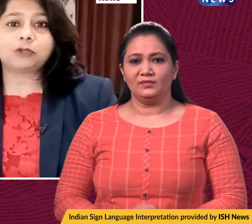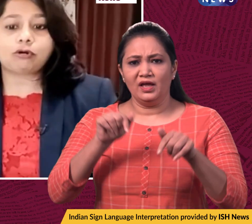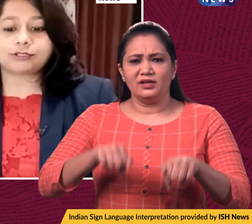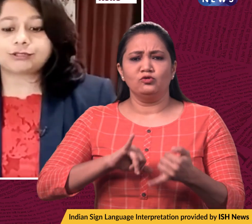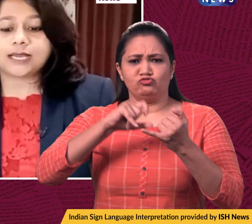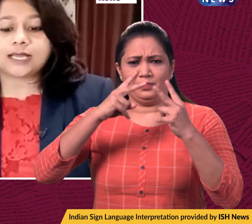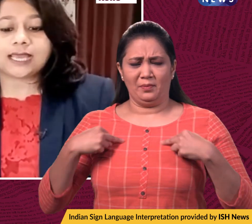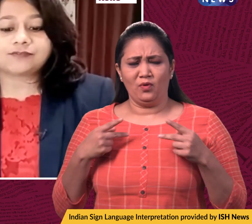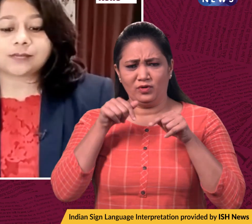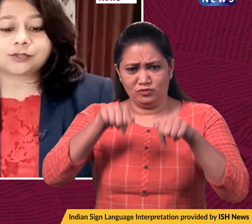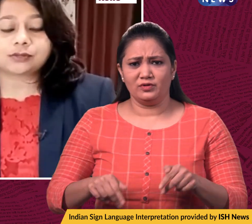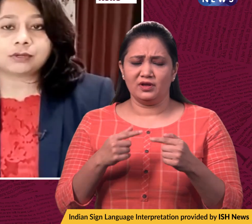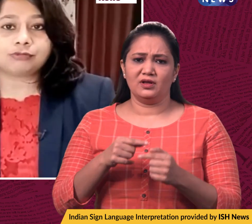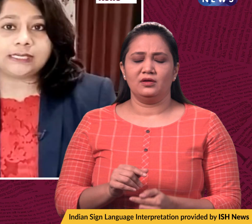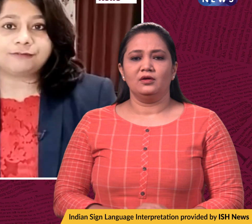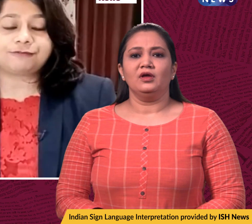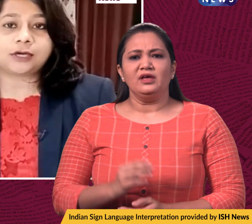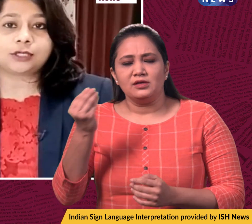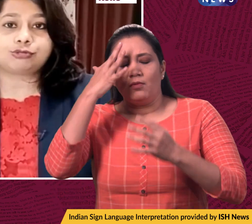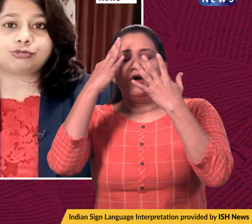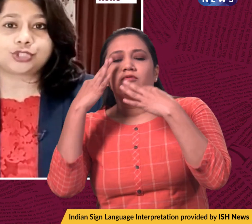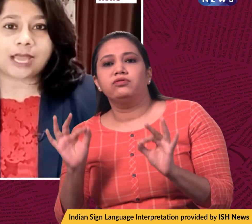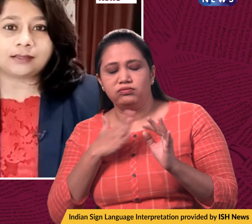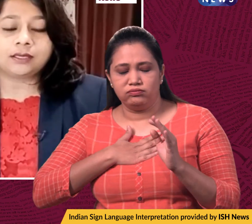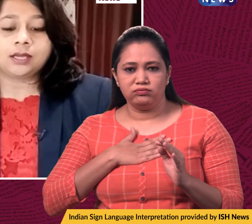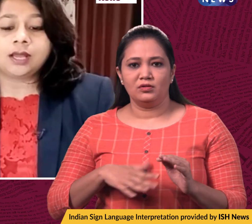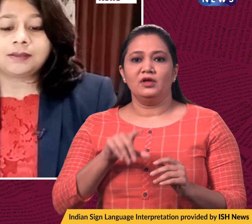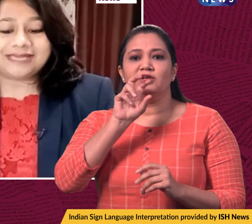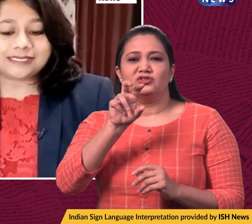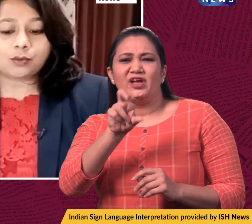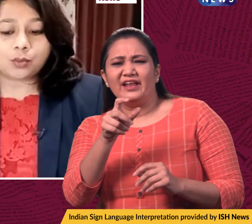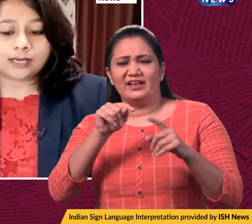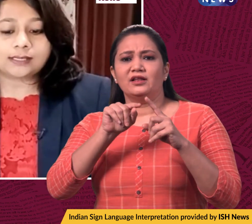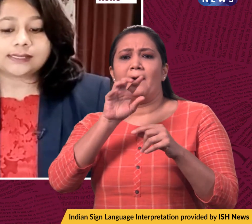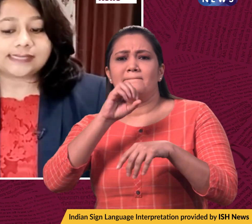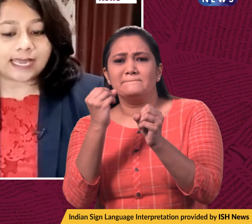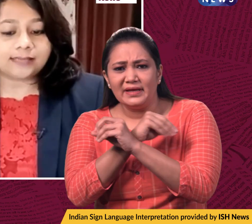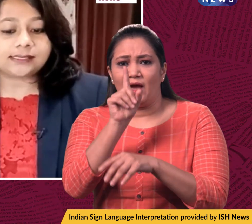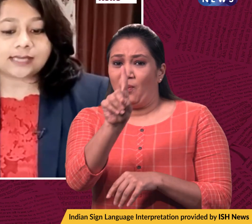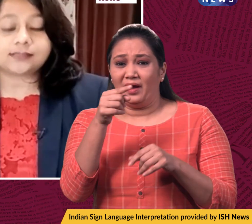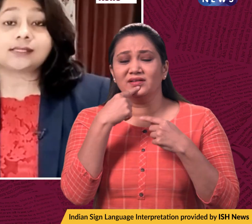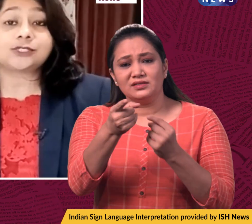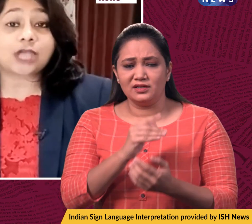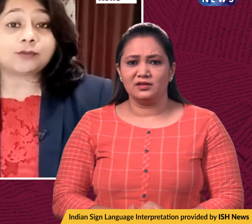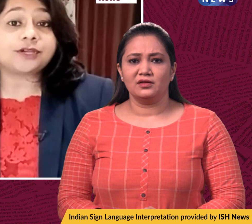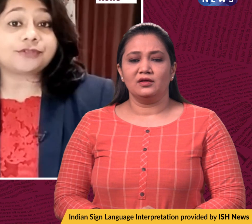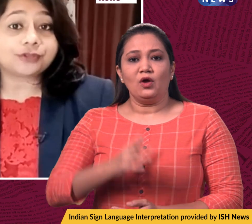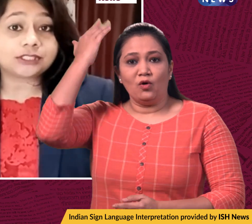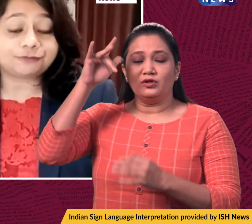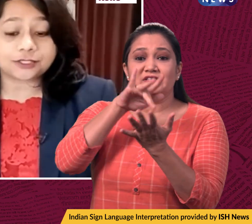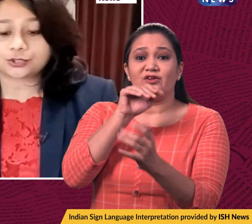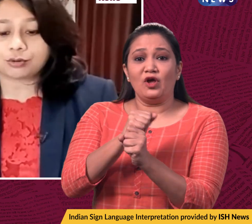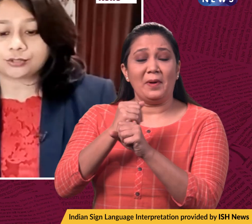Now, Supreme Court today gave some relief to channel MediaOne, staying the centre's